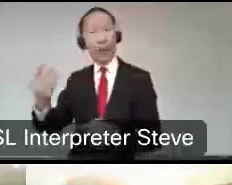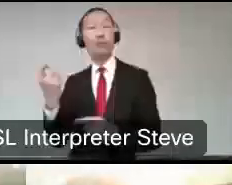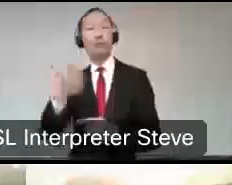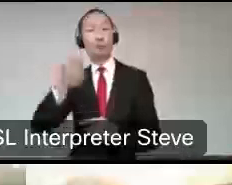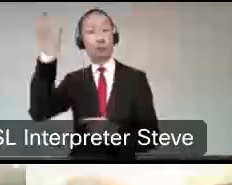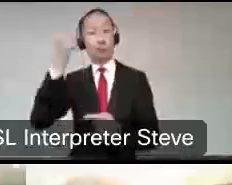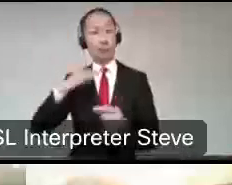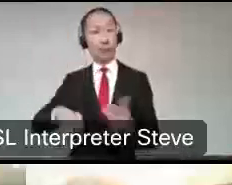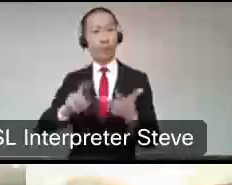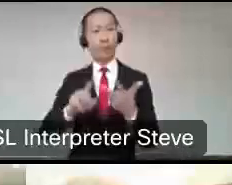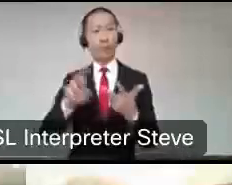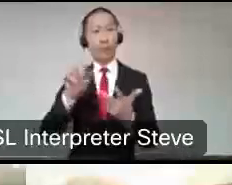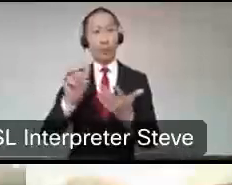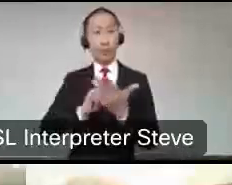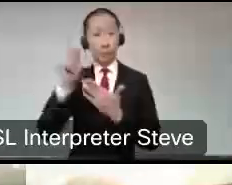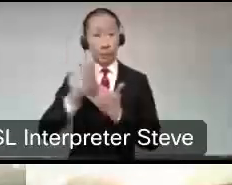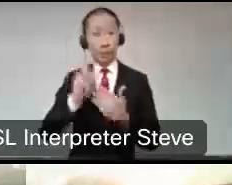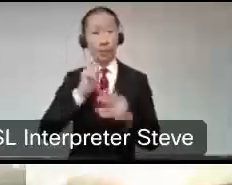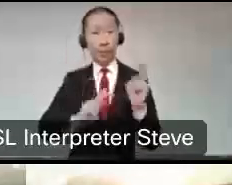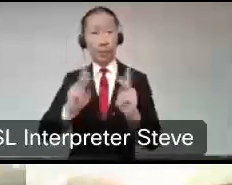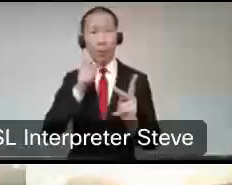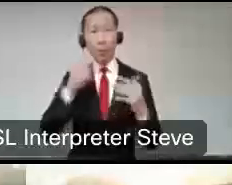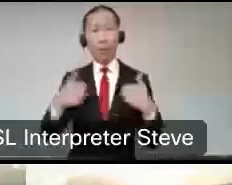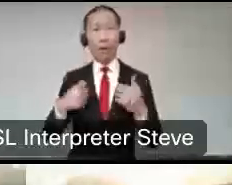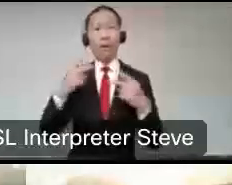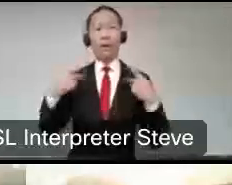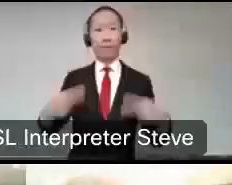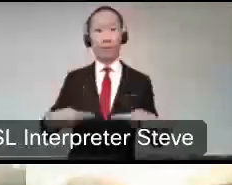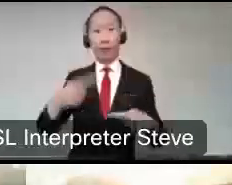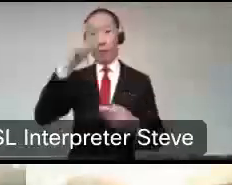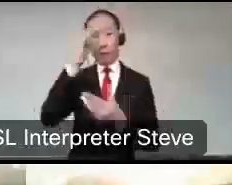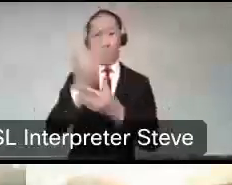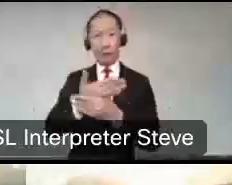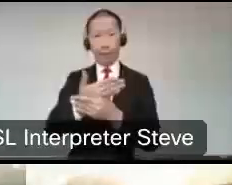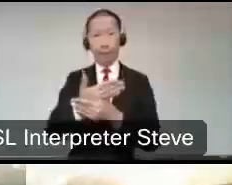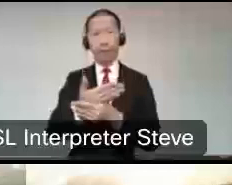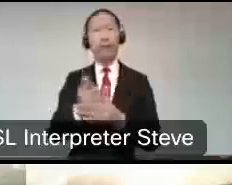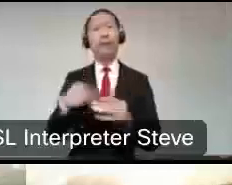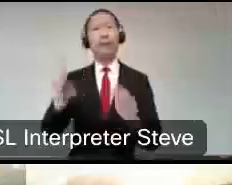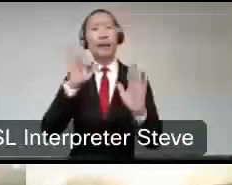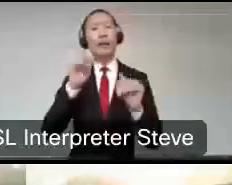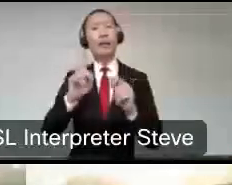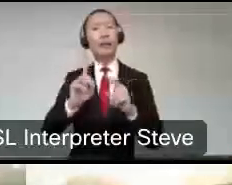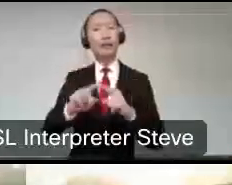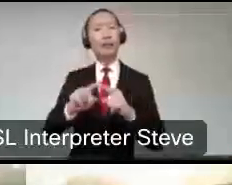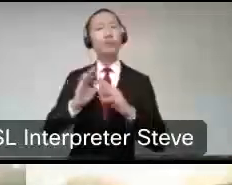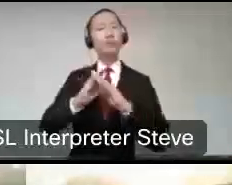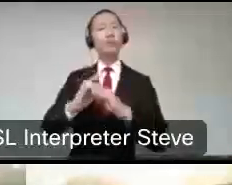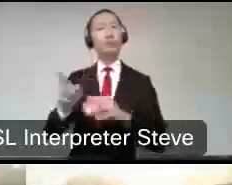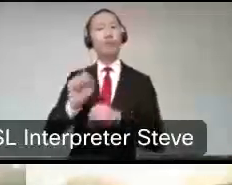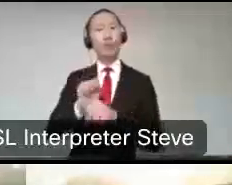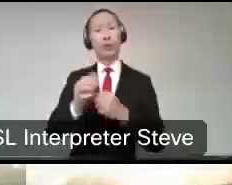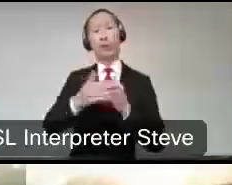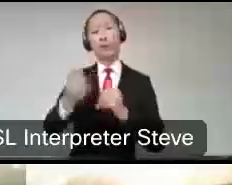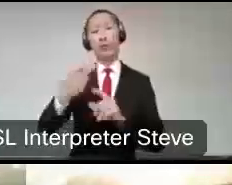a disability program for individuals who have a physical or mental impairment that they expect to prevent them from working for 12 months or